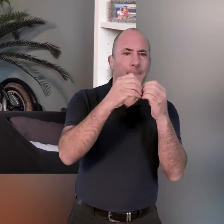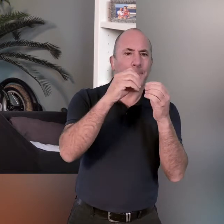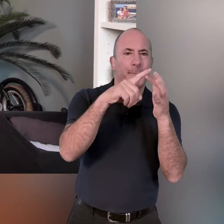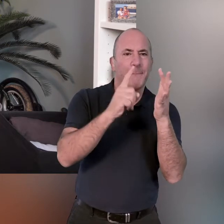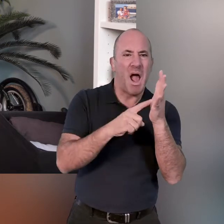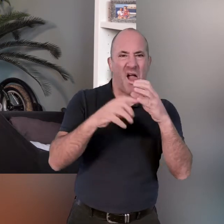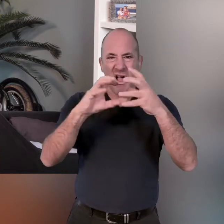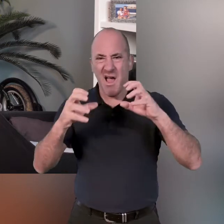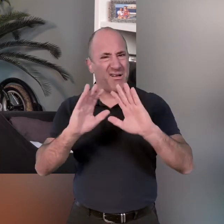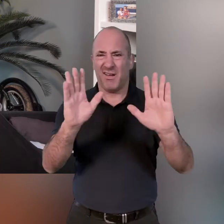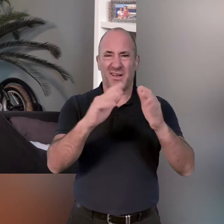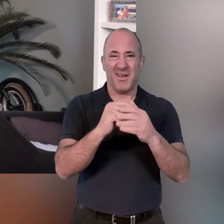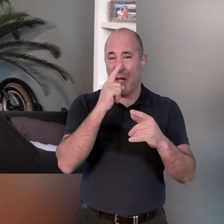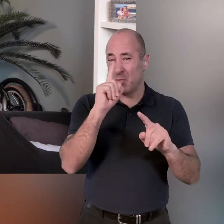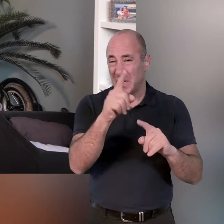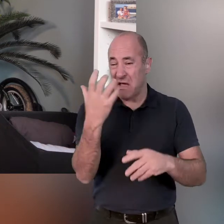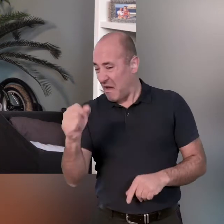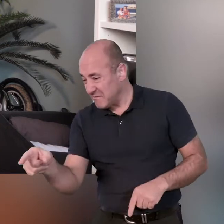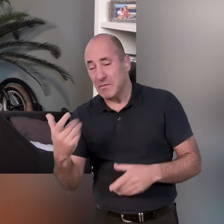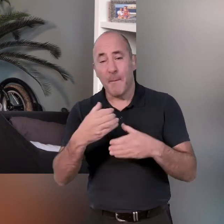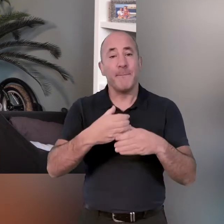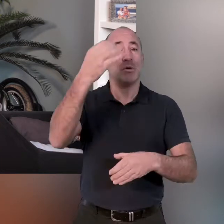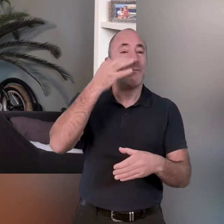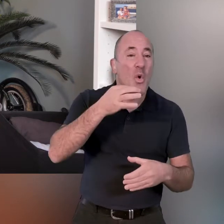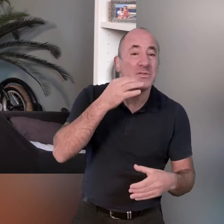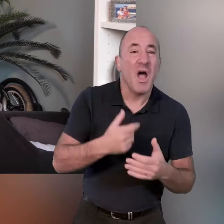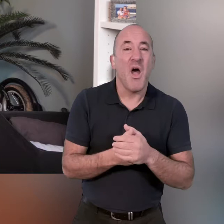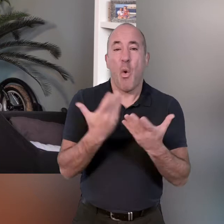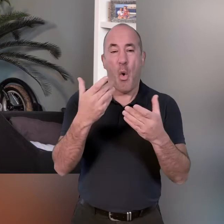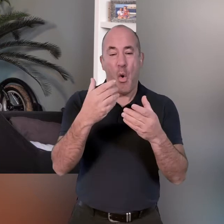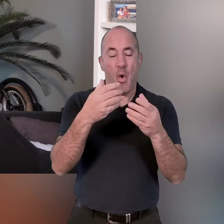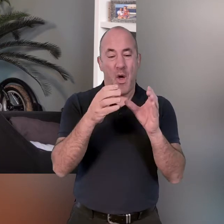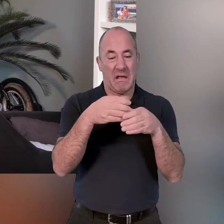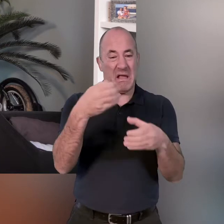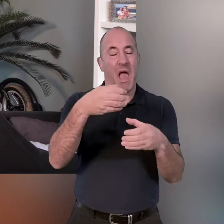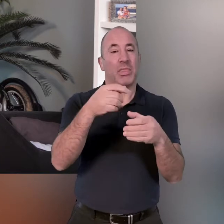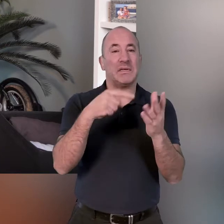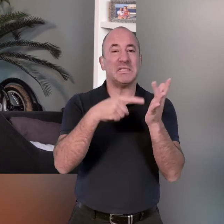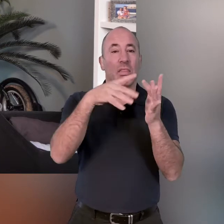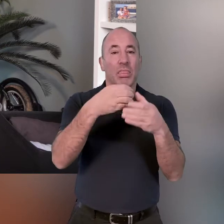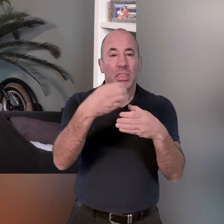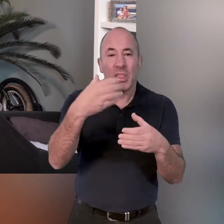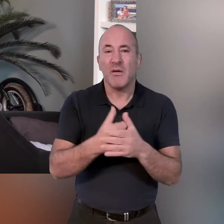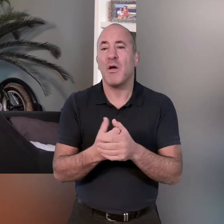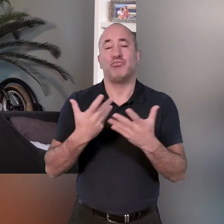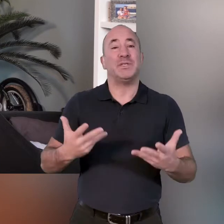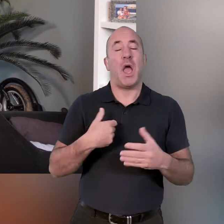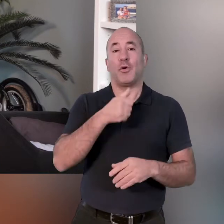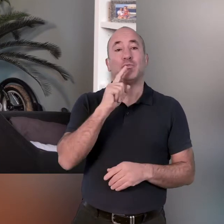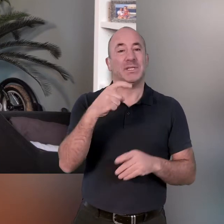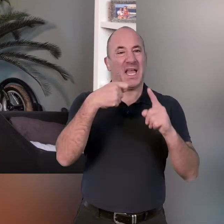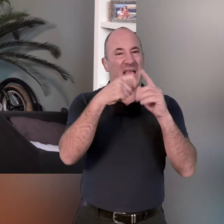said before, it doesn't have to be a dumbbell. It can be anything you've got lying around, whether that's a bottle of water, whether that's a tin